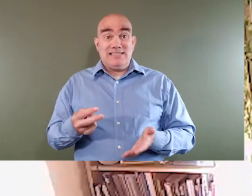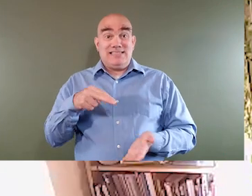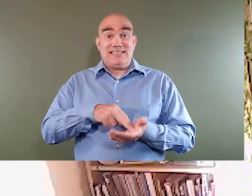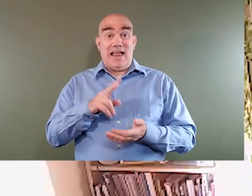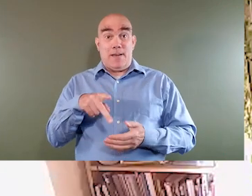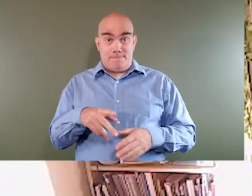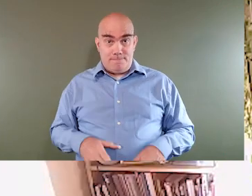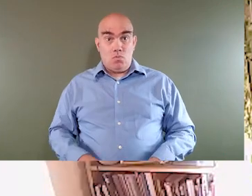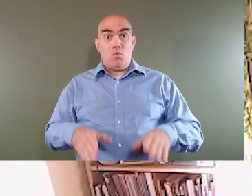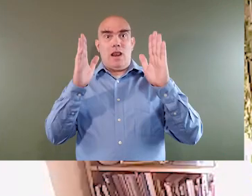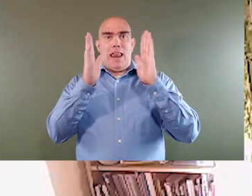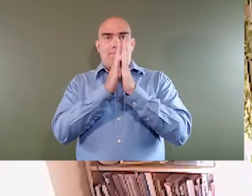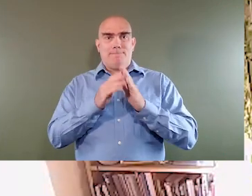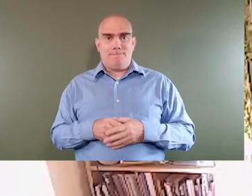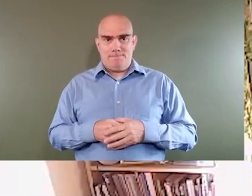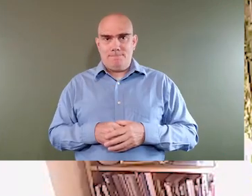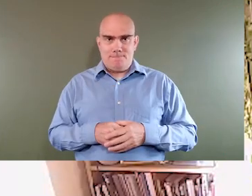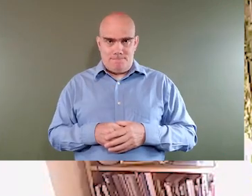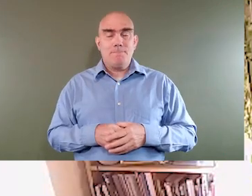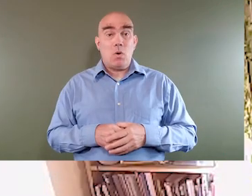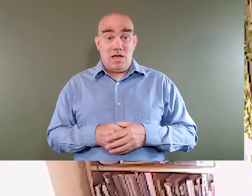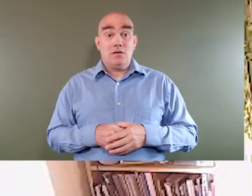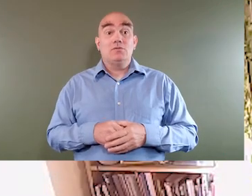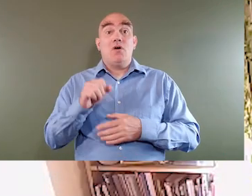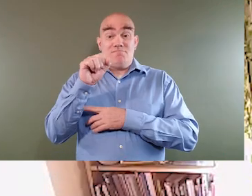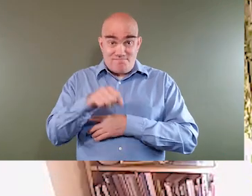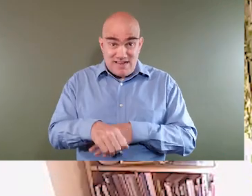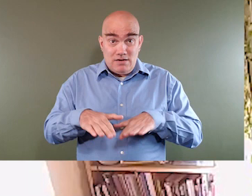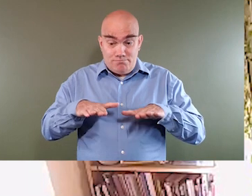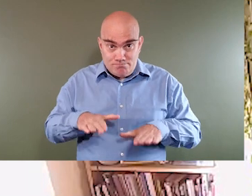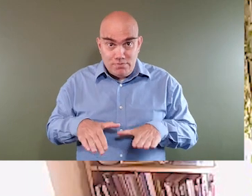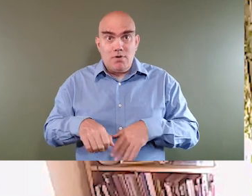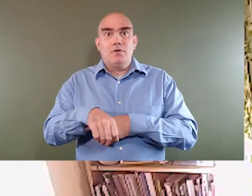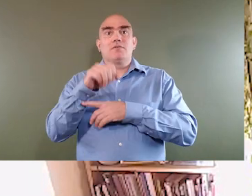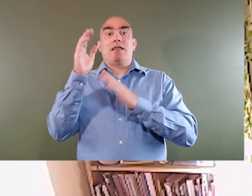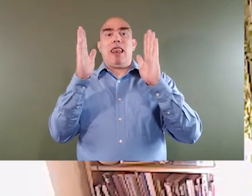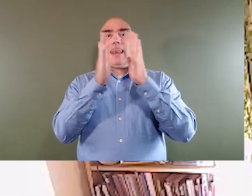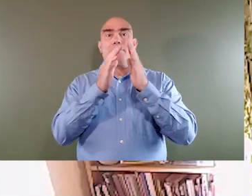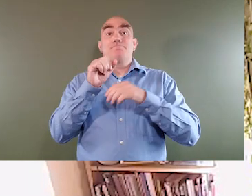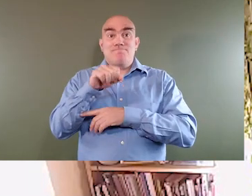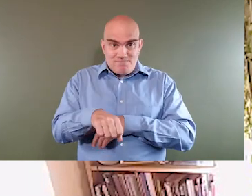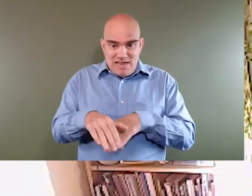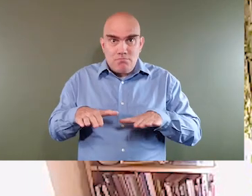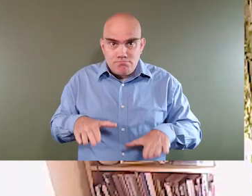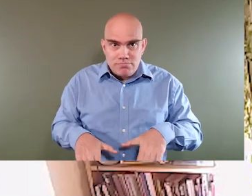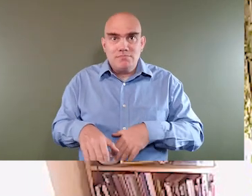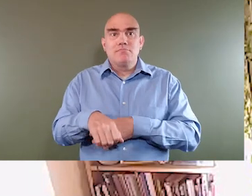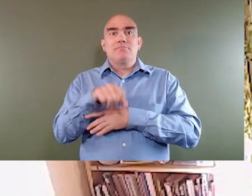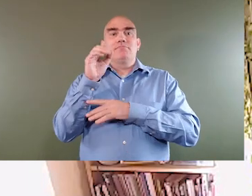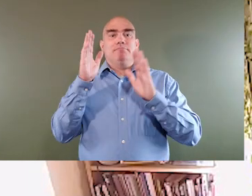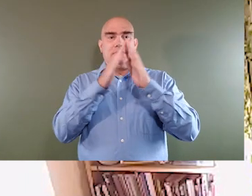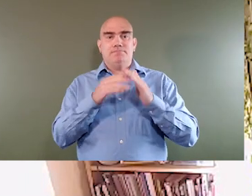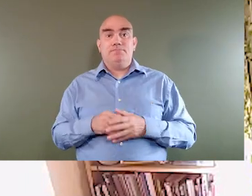arms overhead. Okay, bend, tap the floor, and then clap overhead. If you are able to get down the